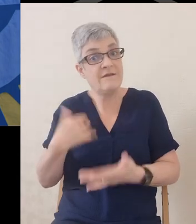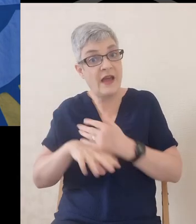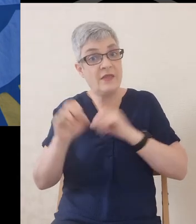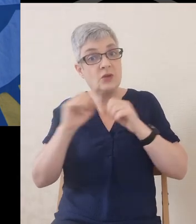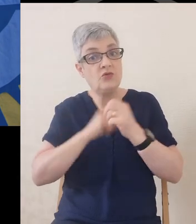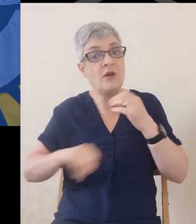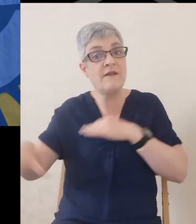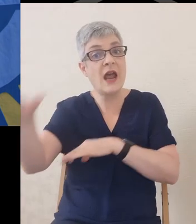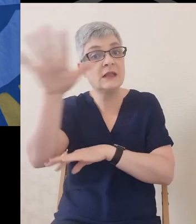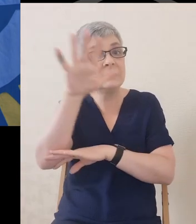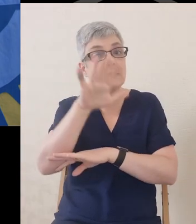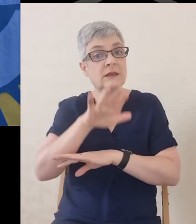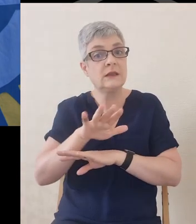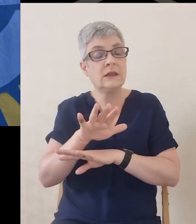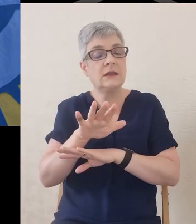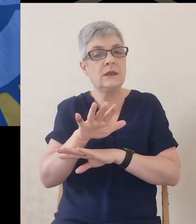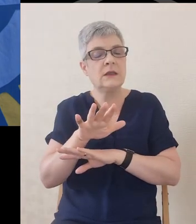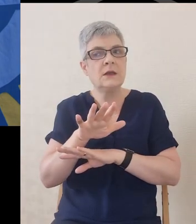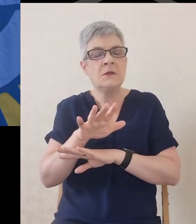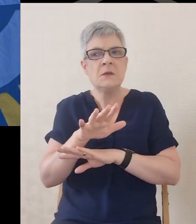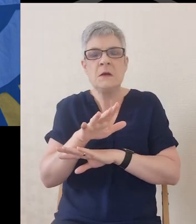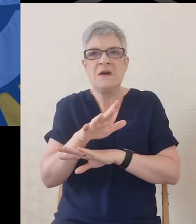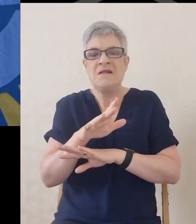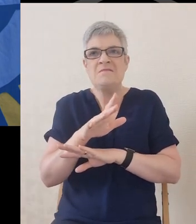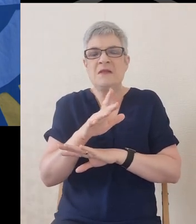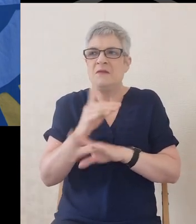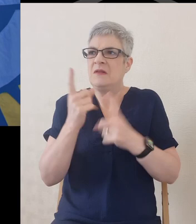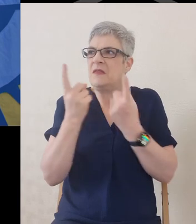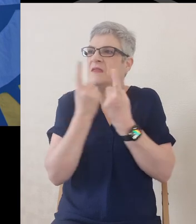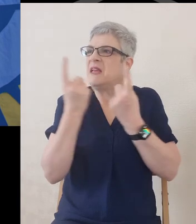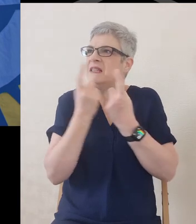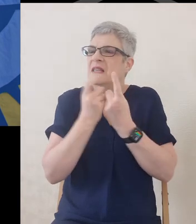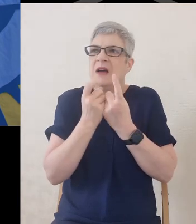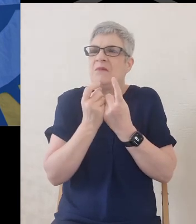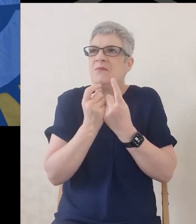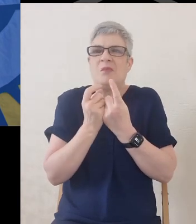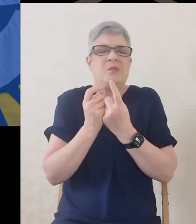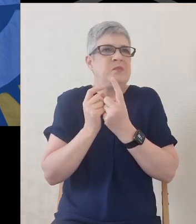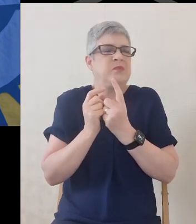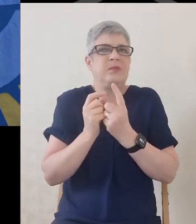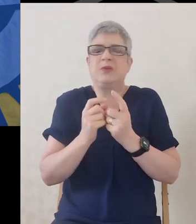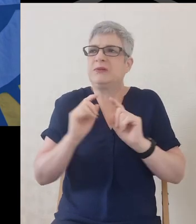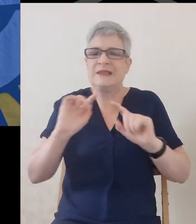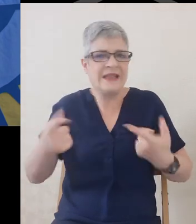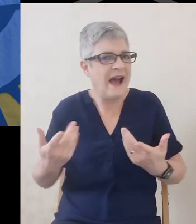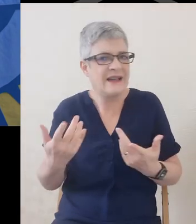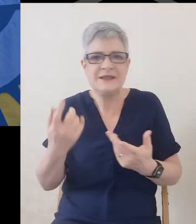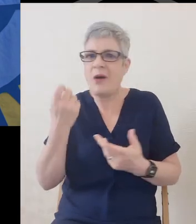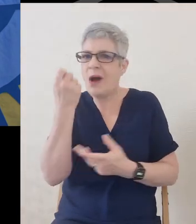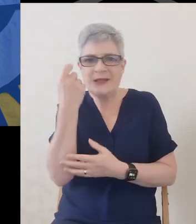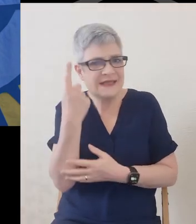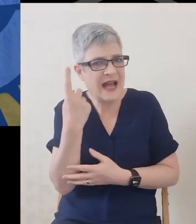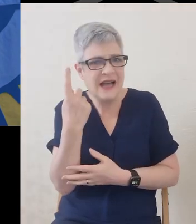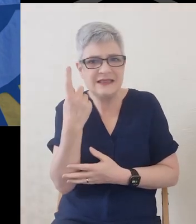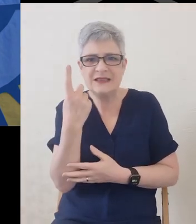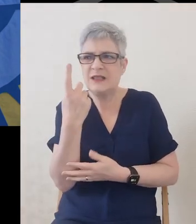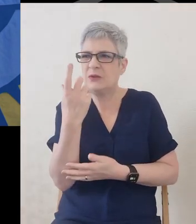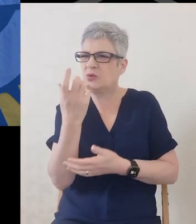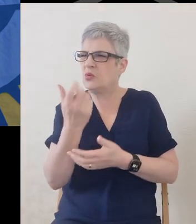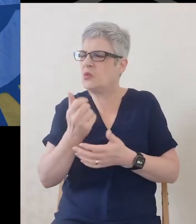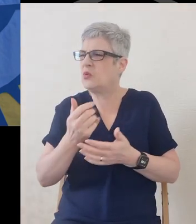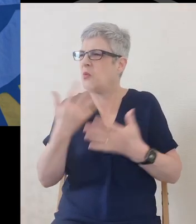Almighty God, these things are too big, too great for us to understand, too incredible for us to take